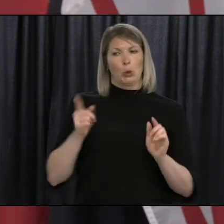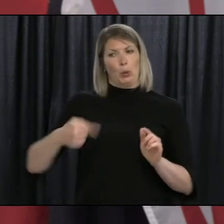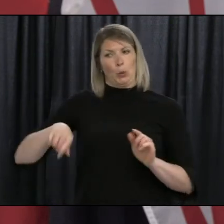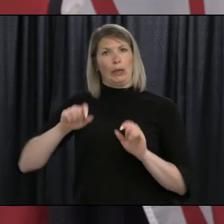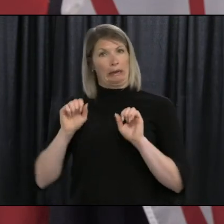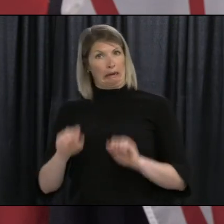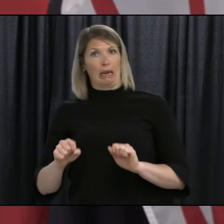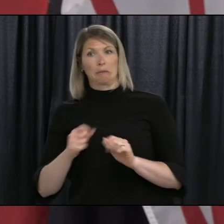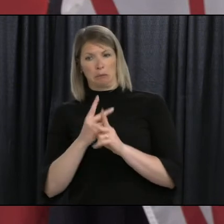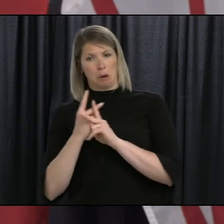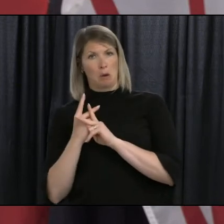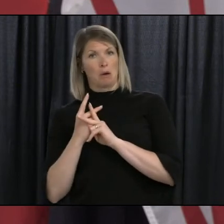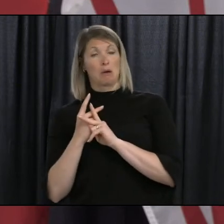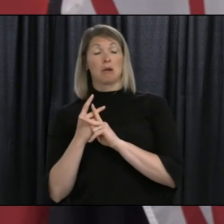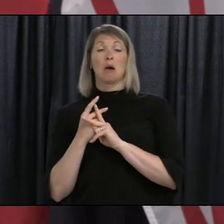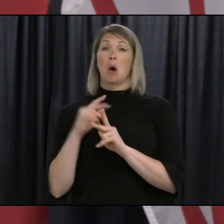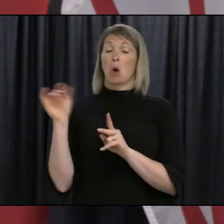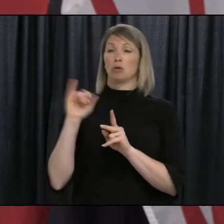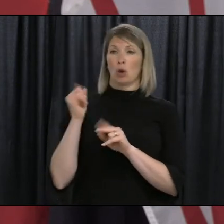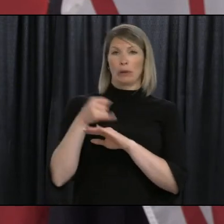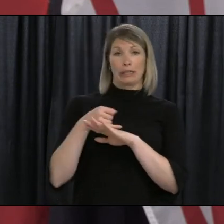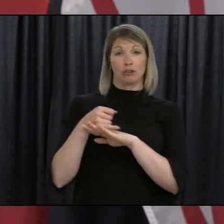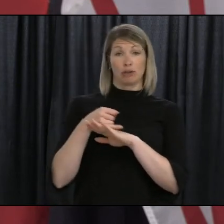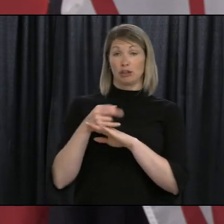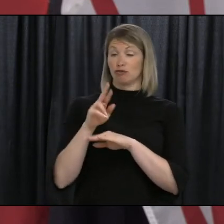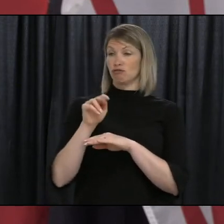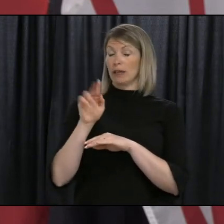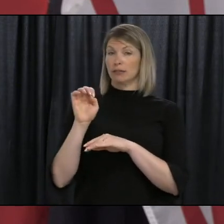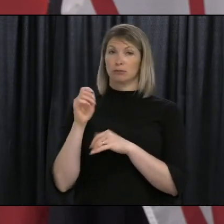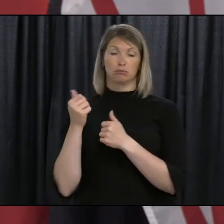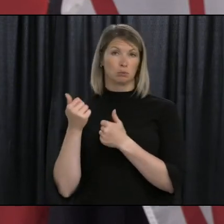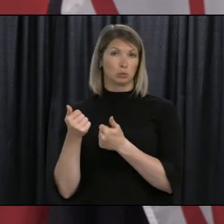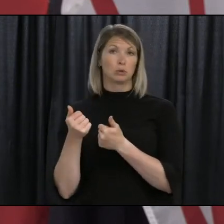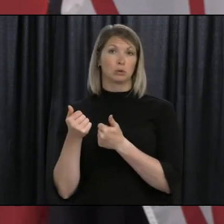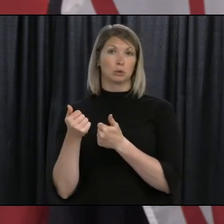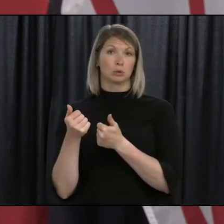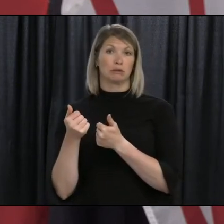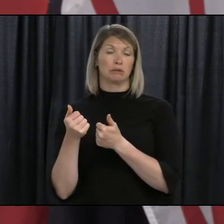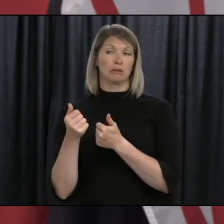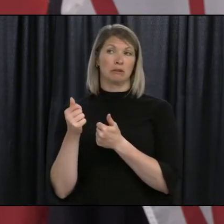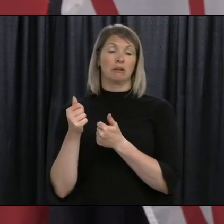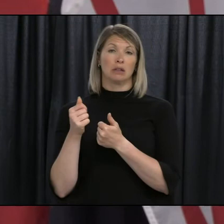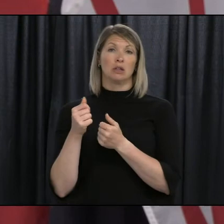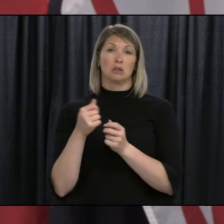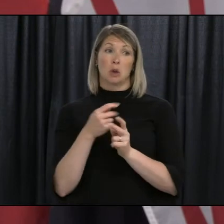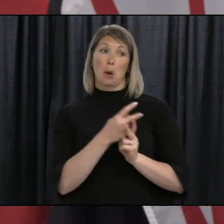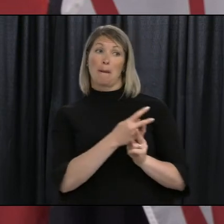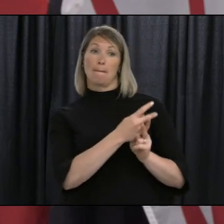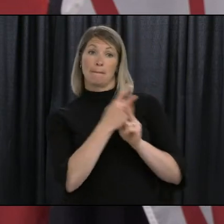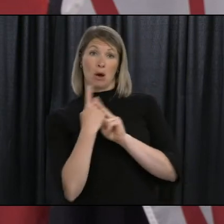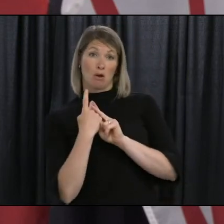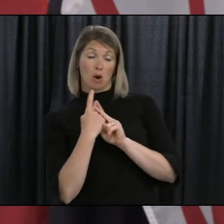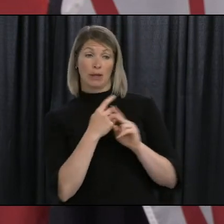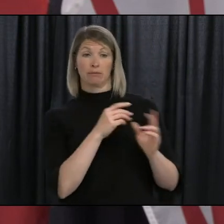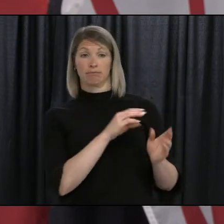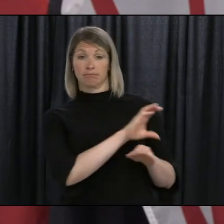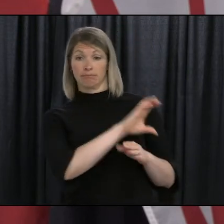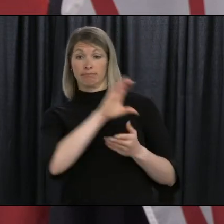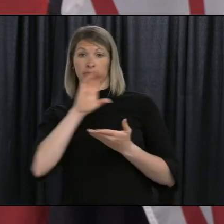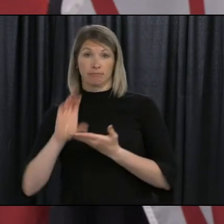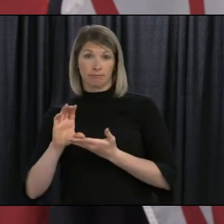reasonable rates. So the money that we've borrowed, the long-term borrowing, has all been without the assistance of the